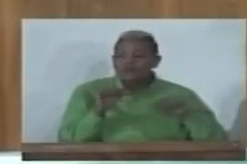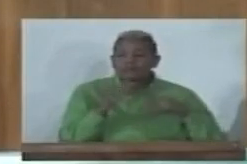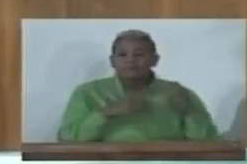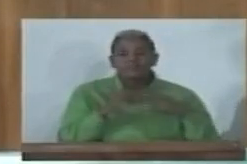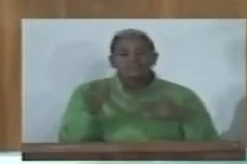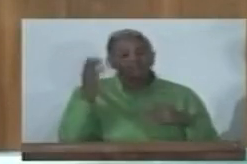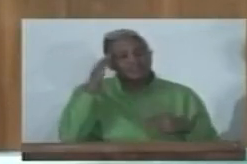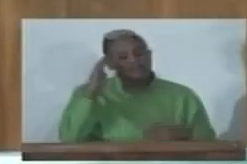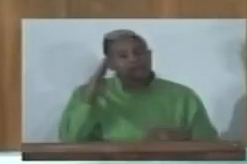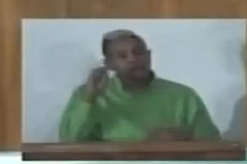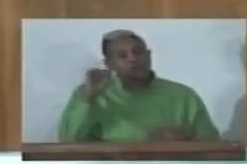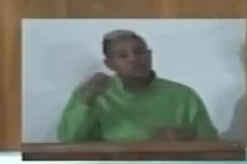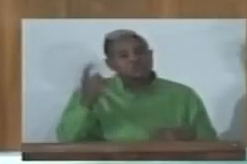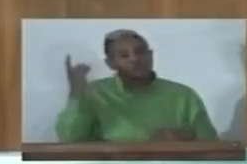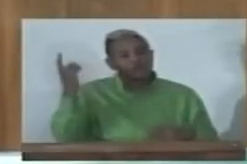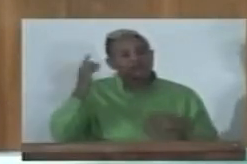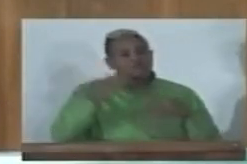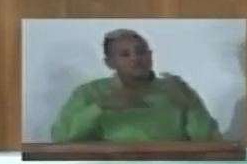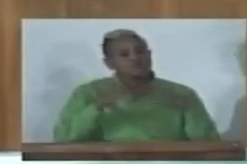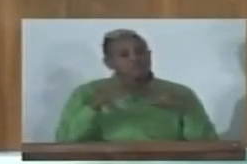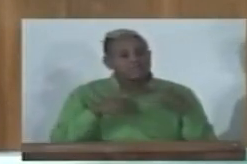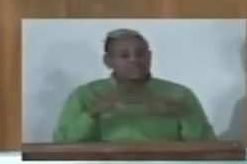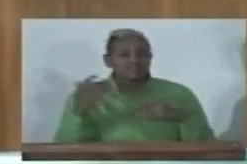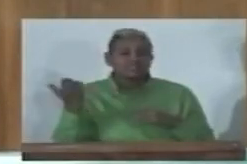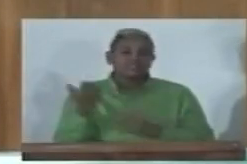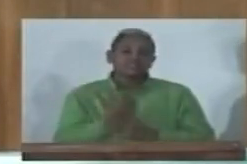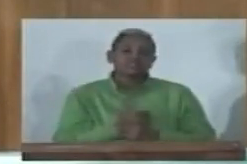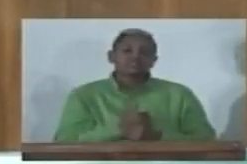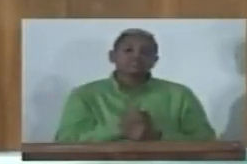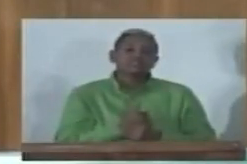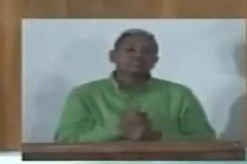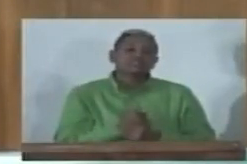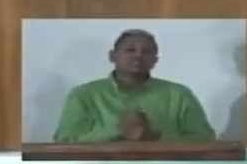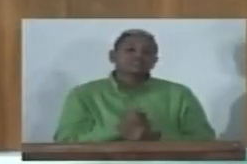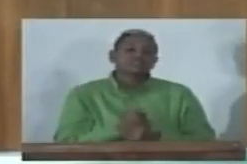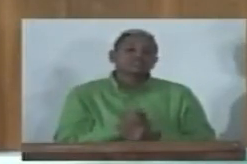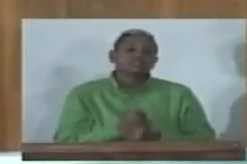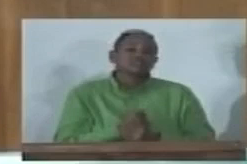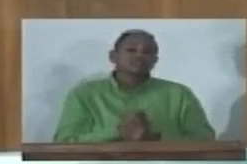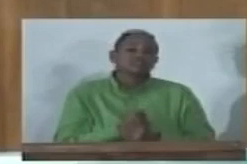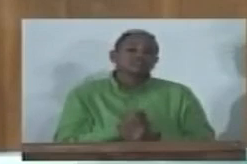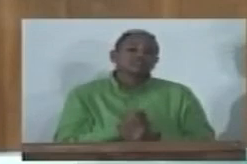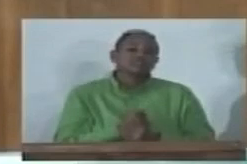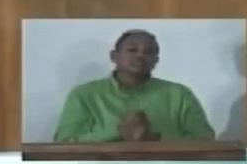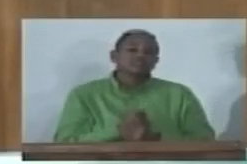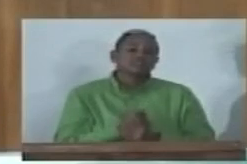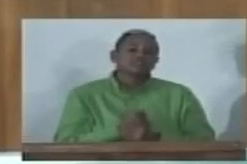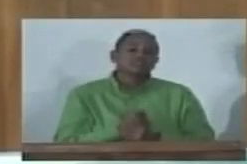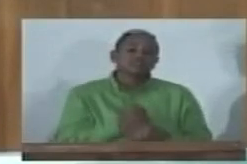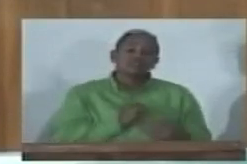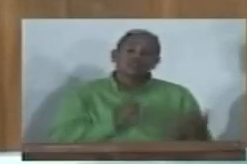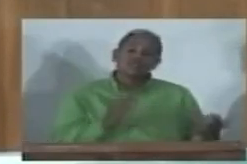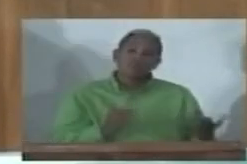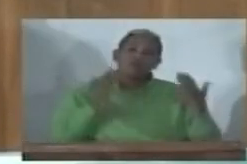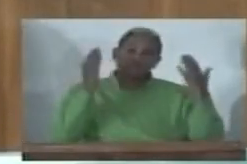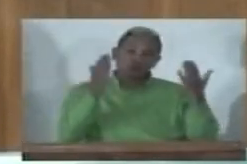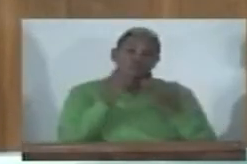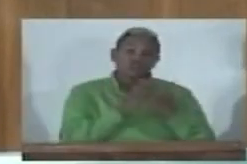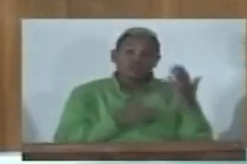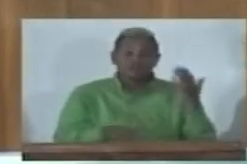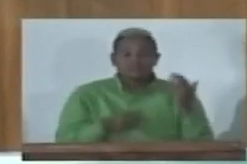think the BOG is one of those buildings. And so I am proposing that some of this money